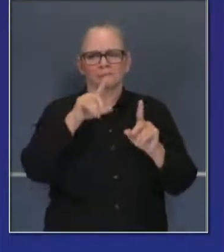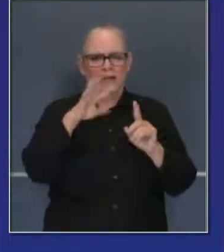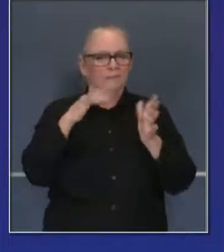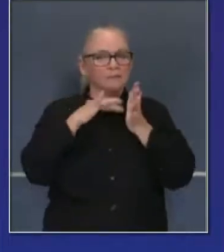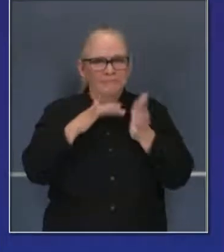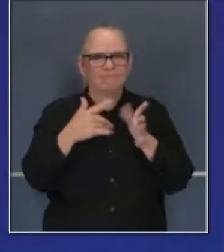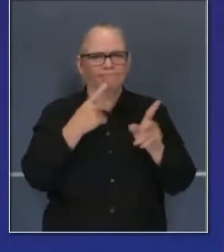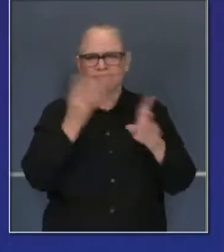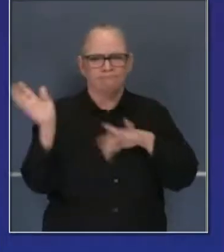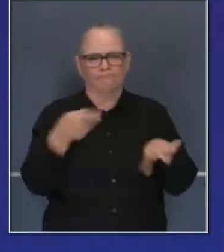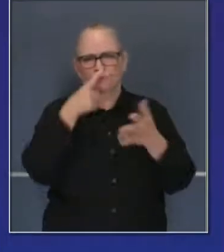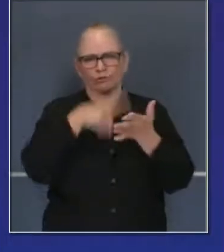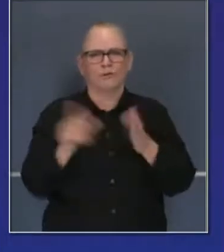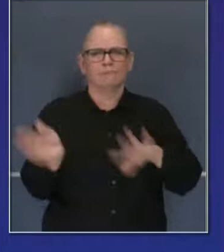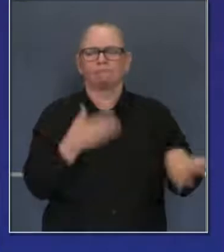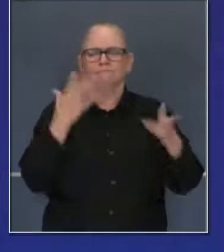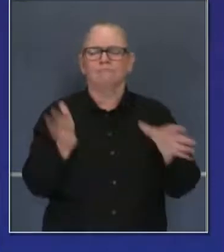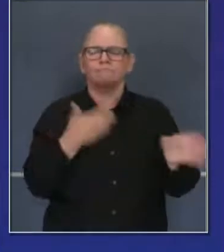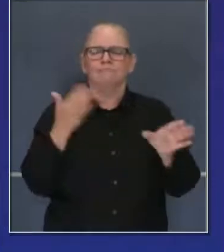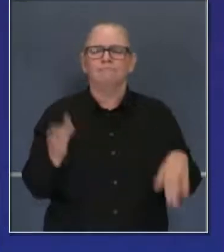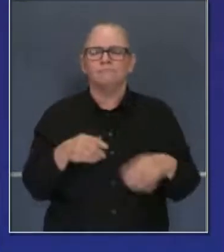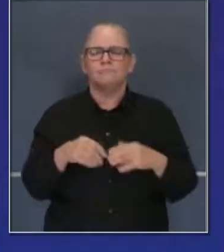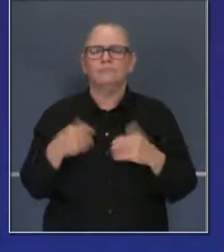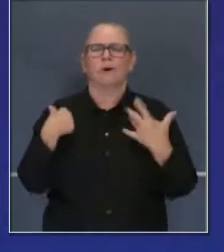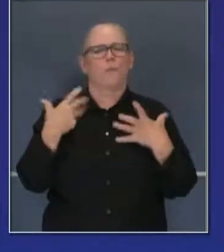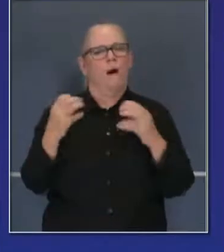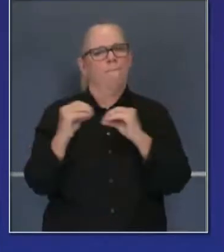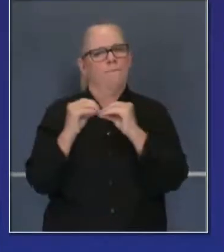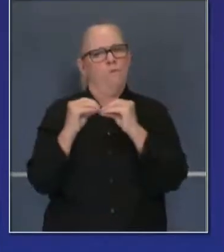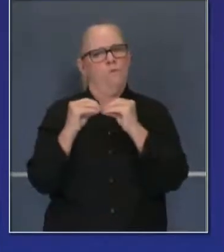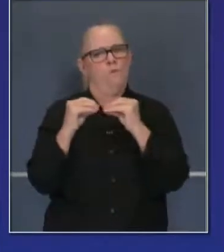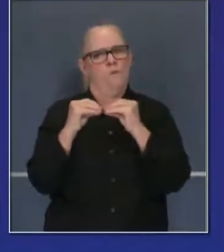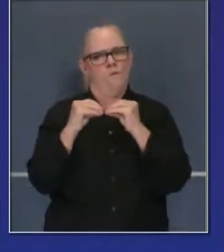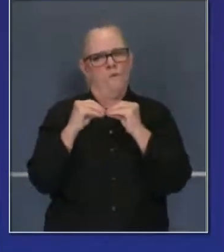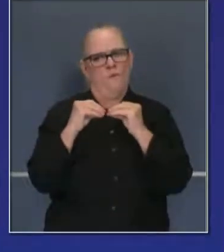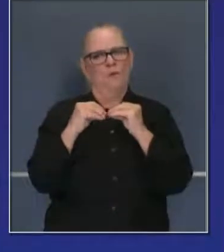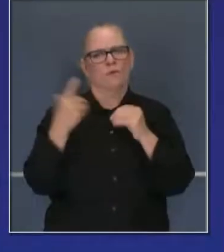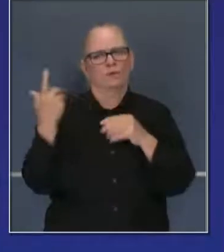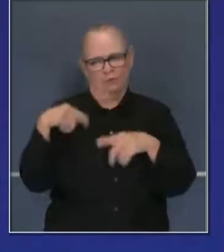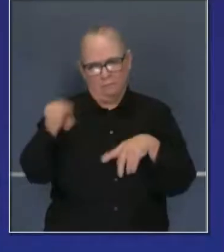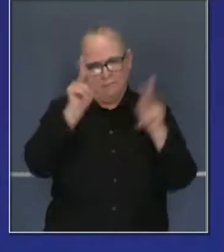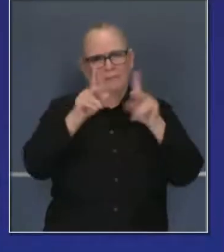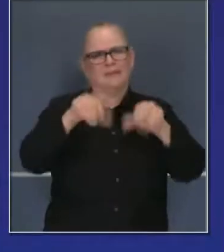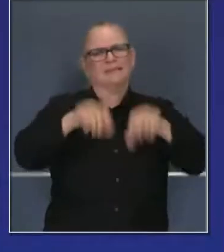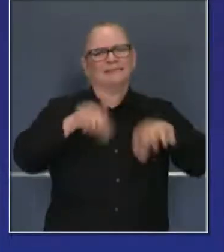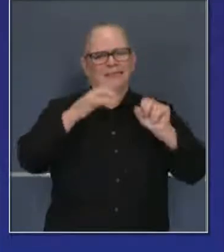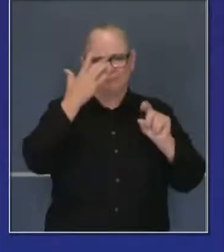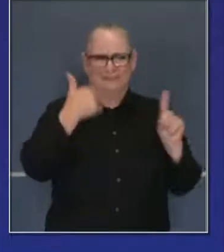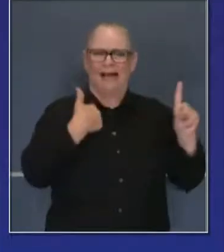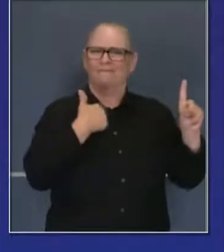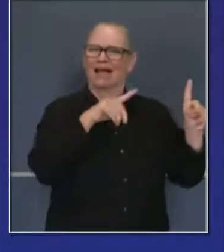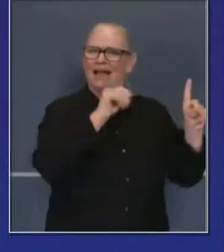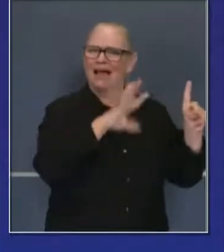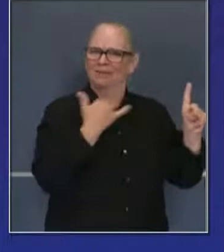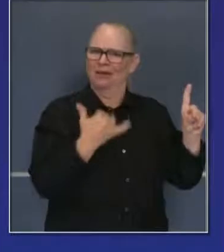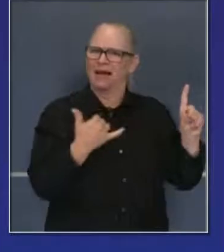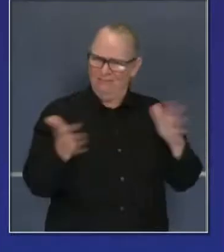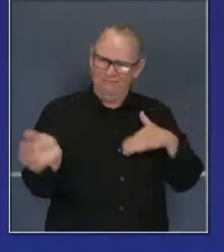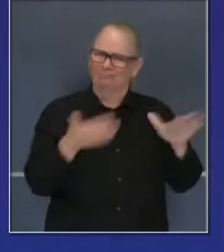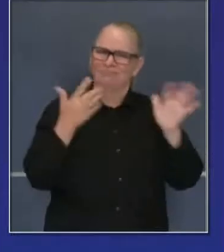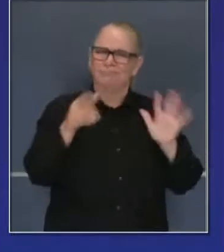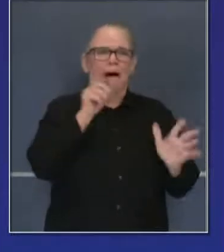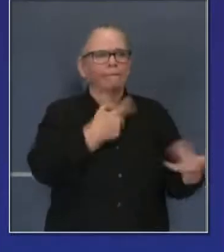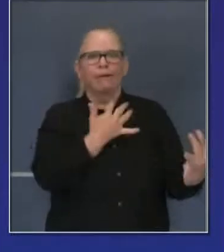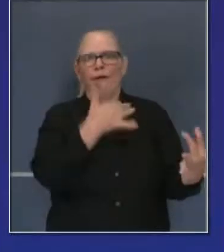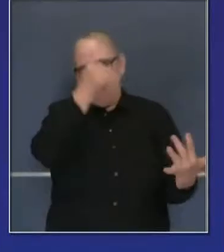daily tests. We want to substantially increase the total daily volume. We've been stressed the last 3 weeks,